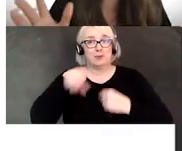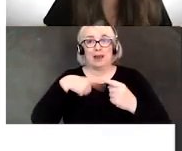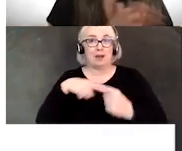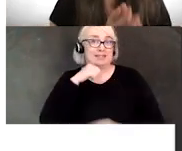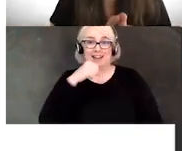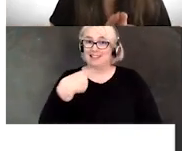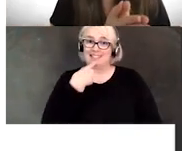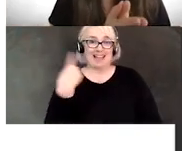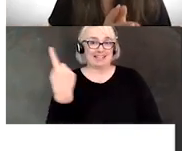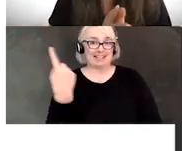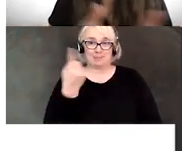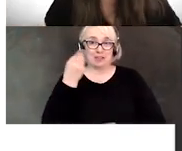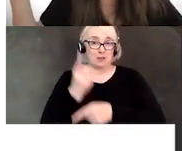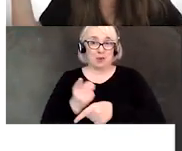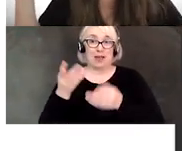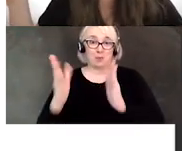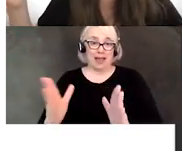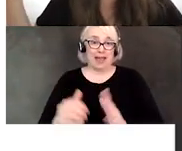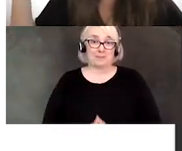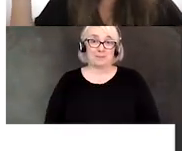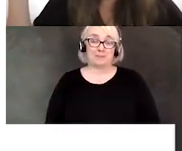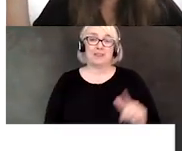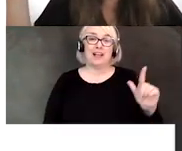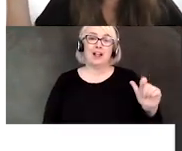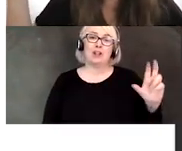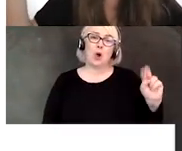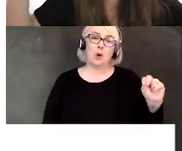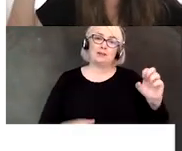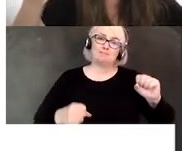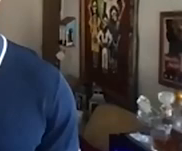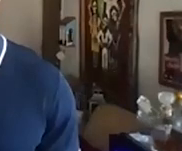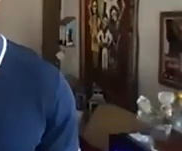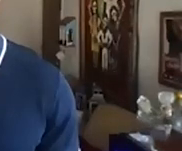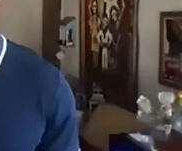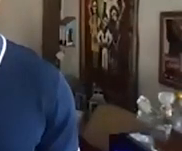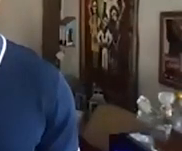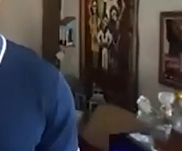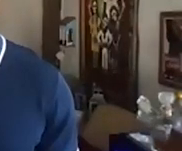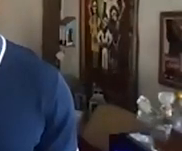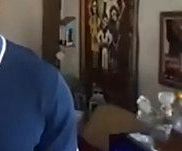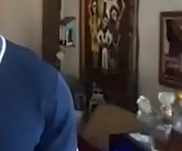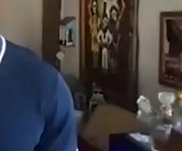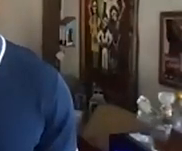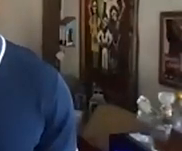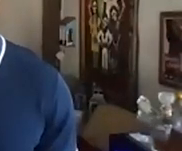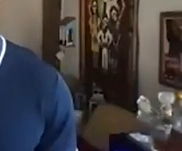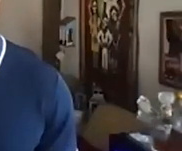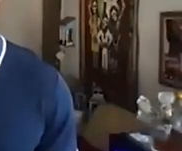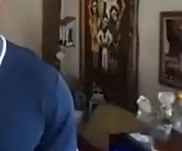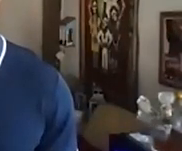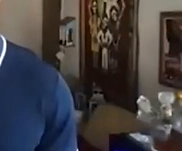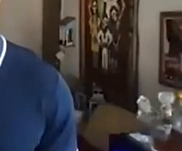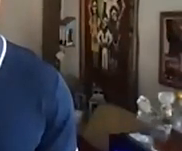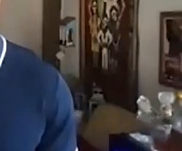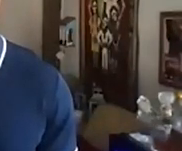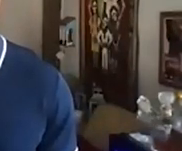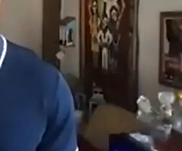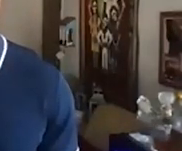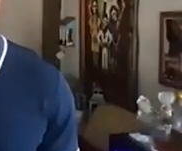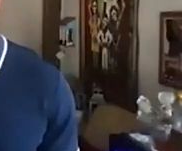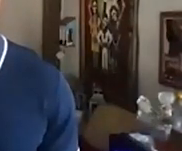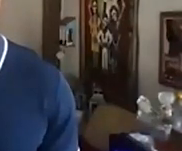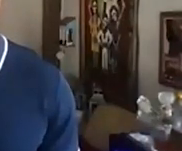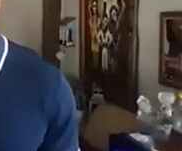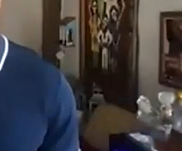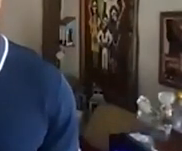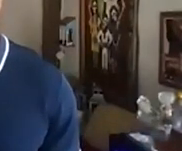all right. Well, uh, you know, it is now 532. Um, I just want to give the biggest thanks in the world, um, to Jack